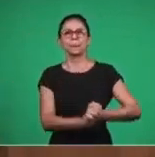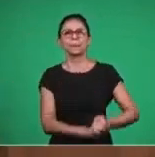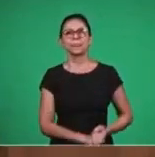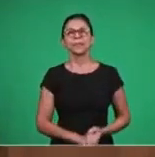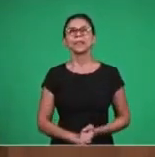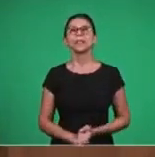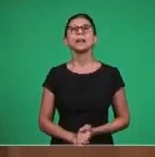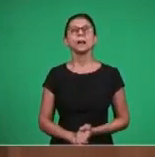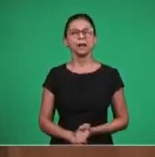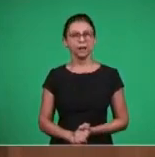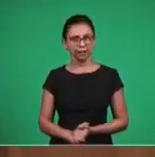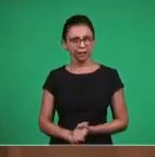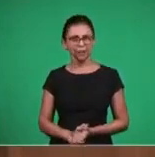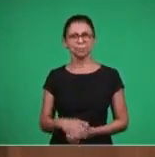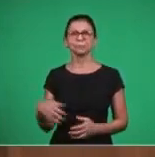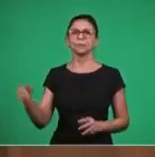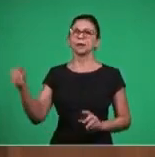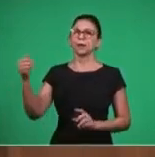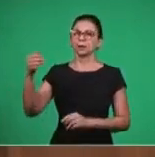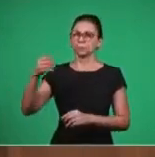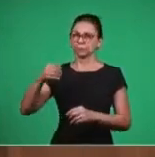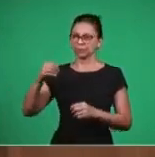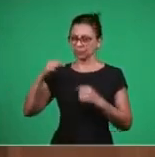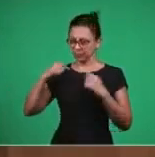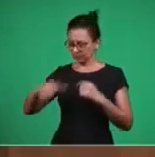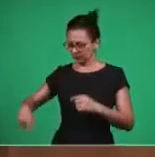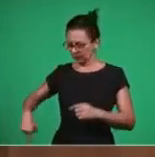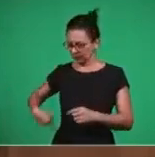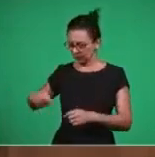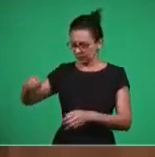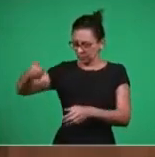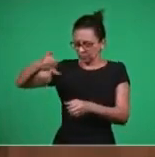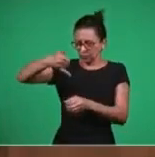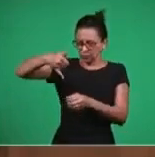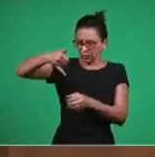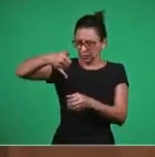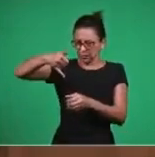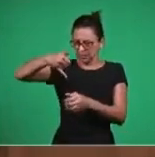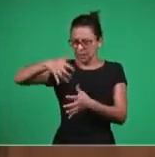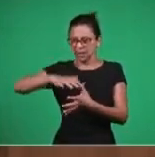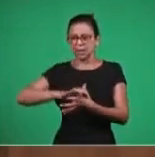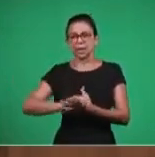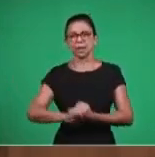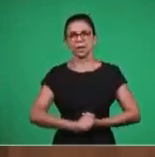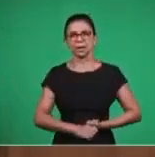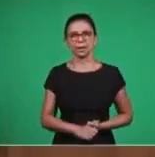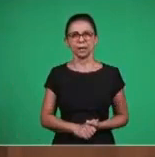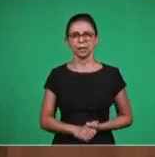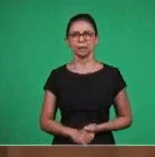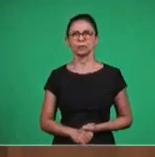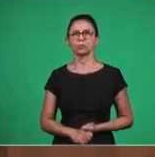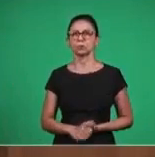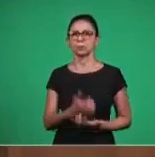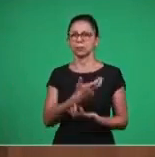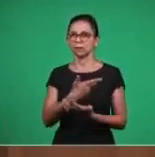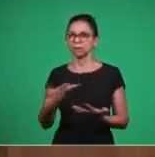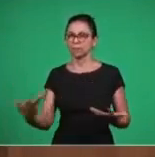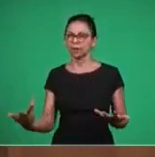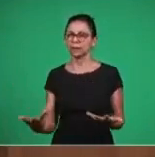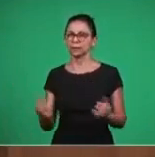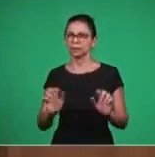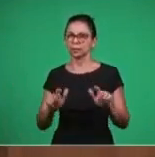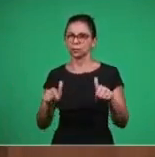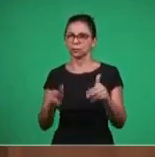water, and he produced, multiplied the oil on the vessel, and also